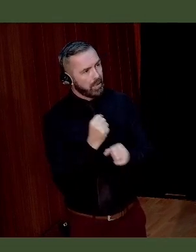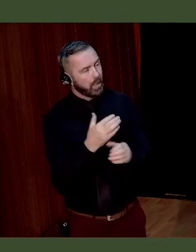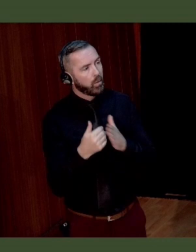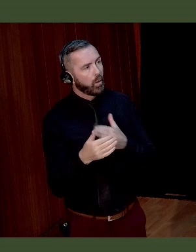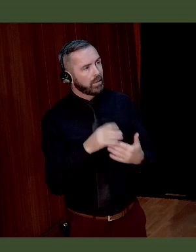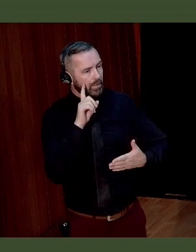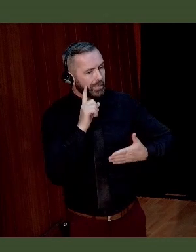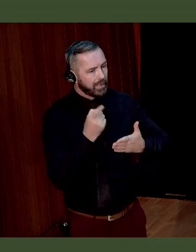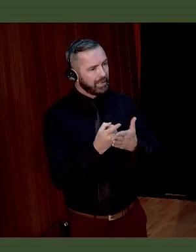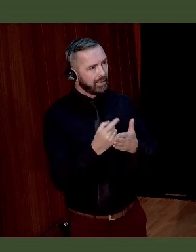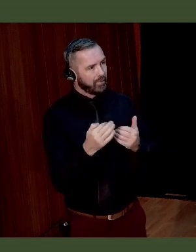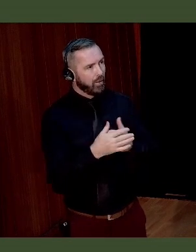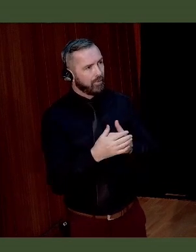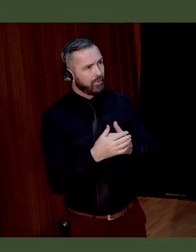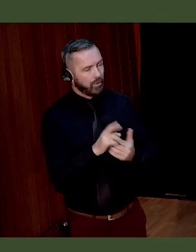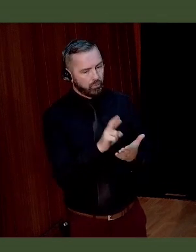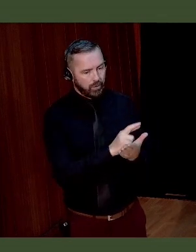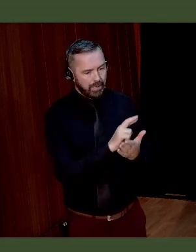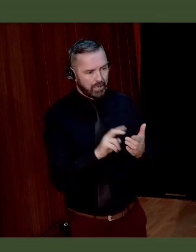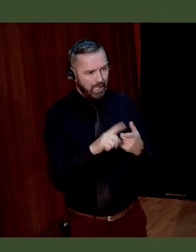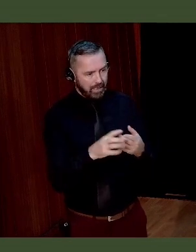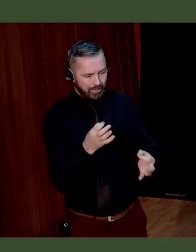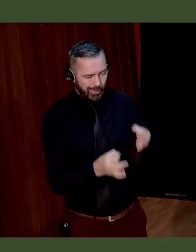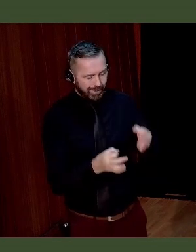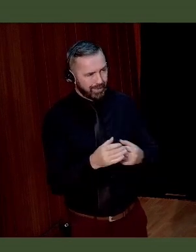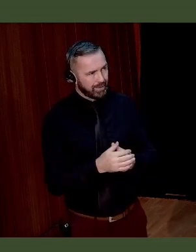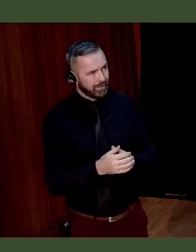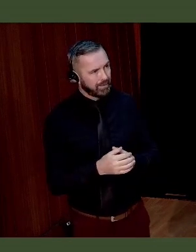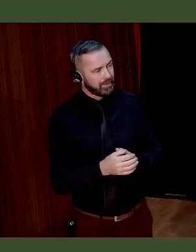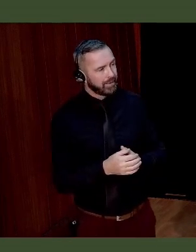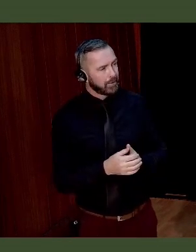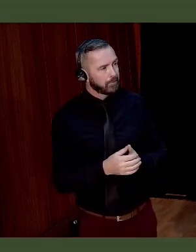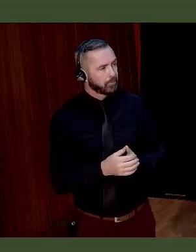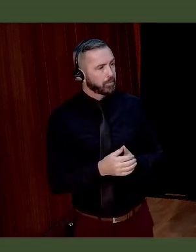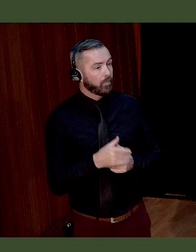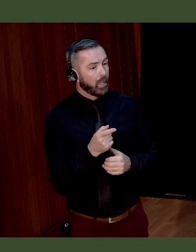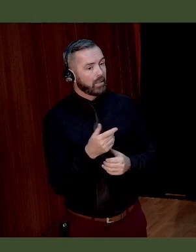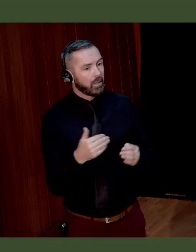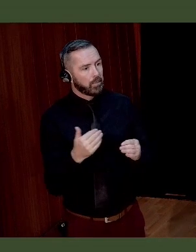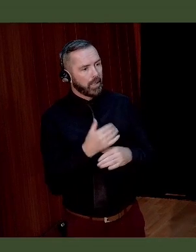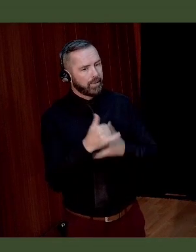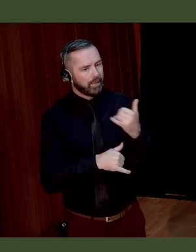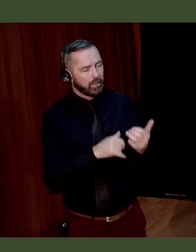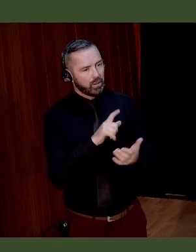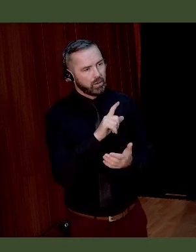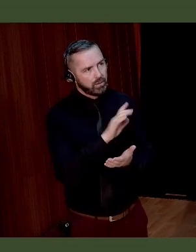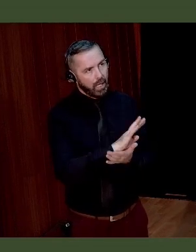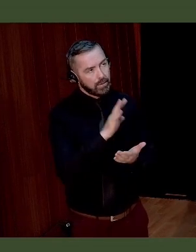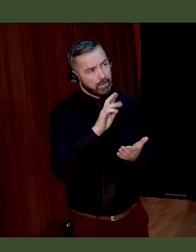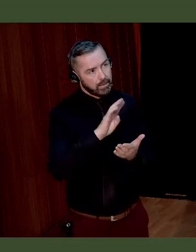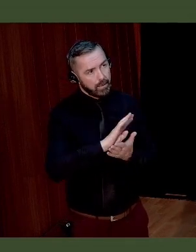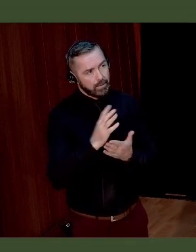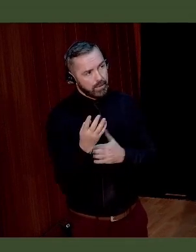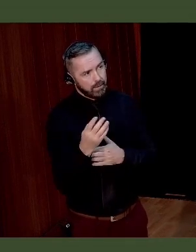about belief of religion and politics and their standing, their relations in terms of the Irish language. By the year